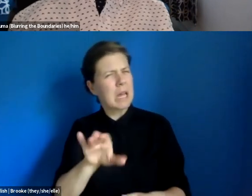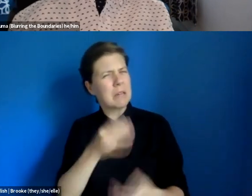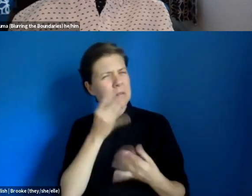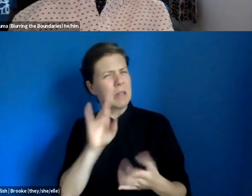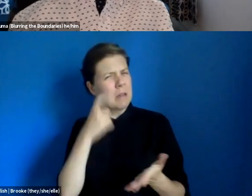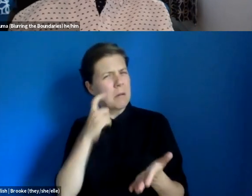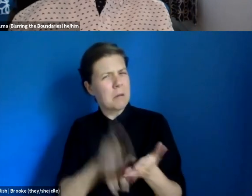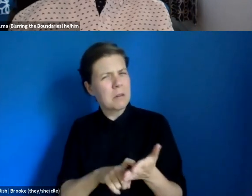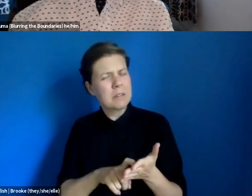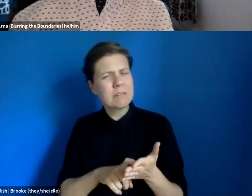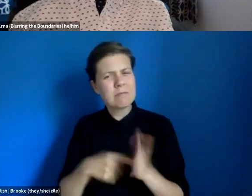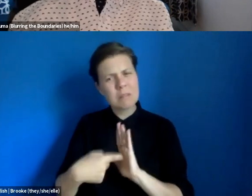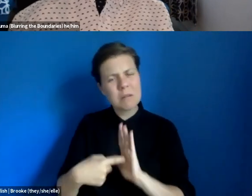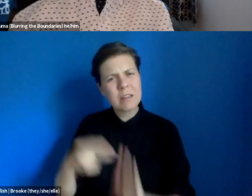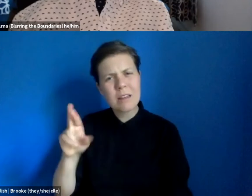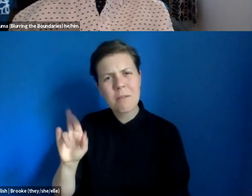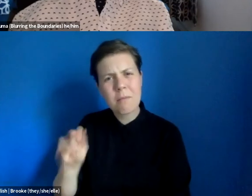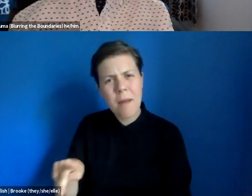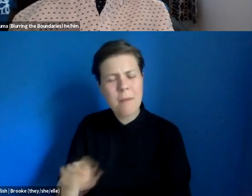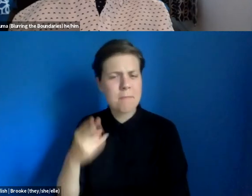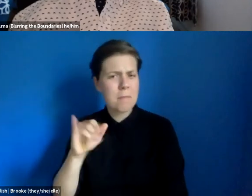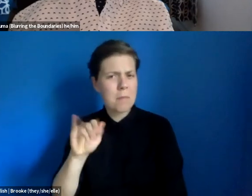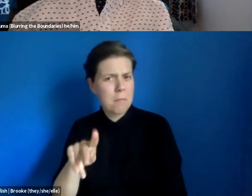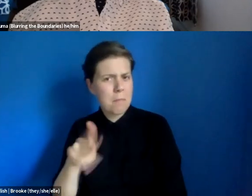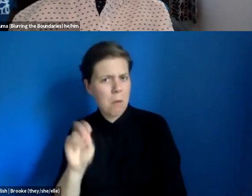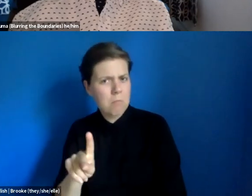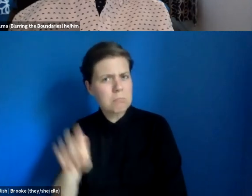around like rap verses, but